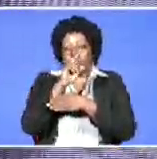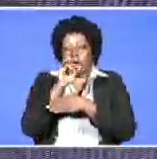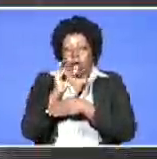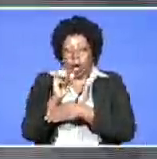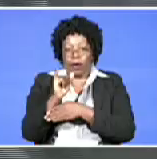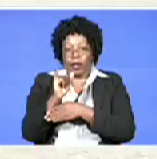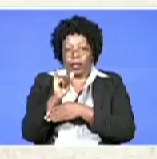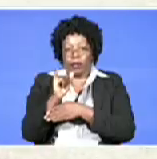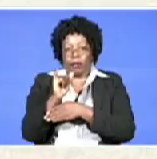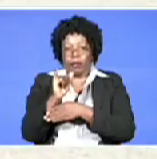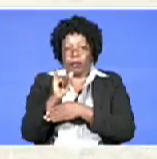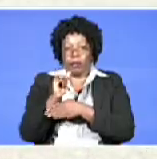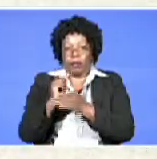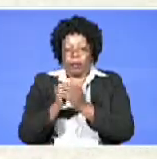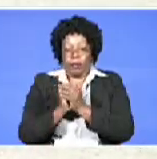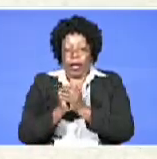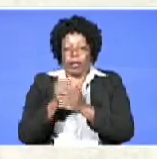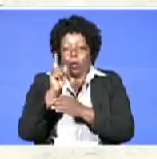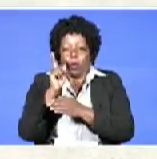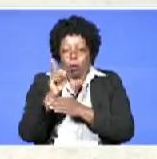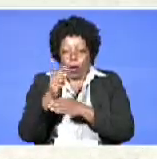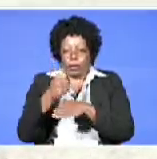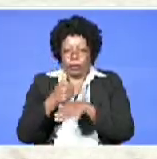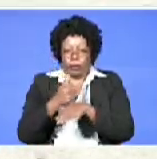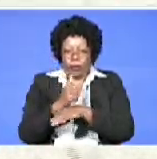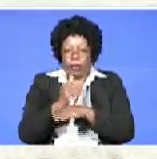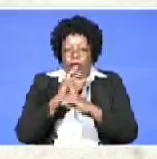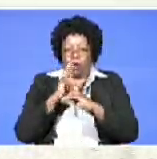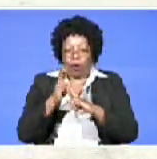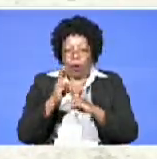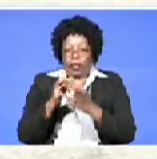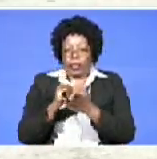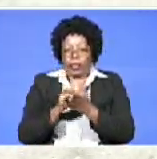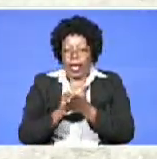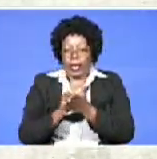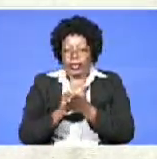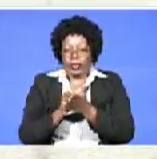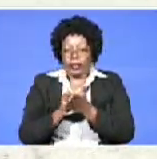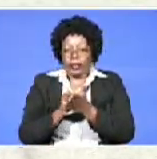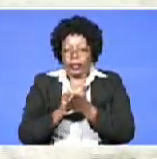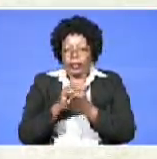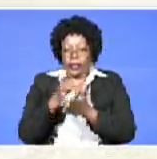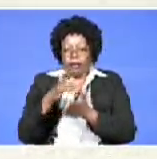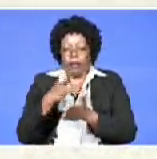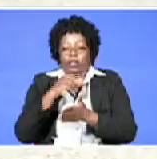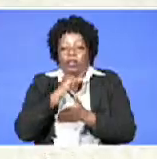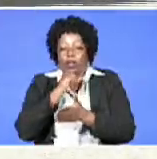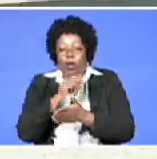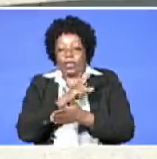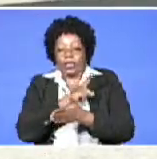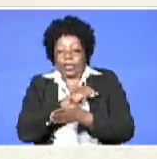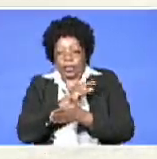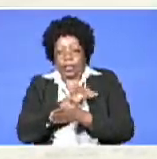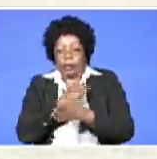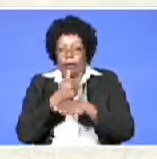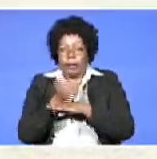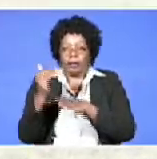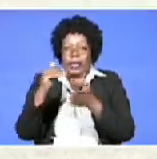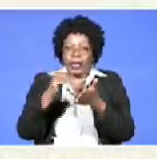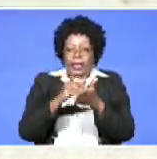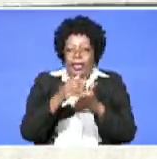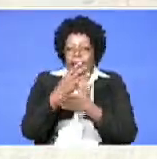on one single money laundering charge. All four defendants pled not guilty to the charges levied against them, and without